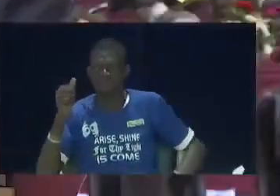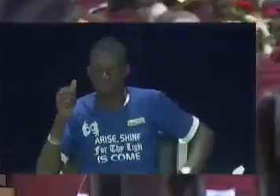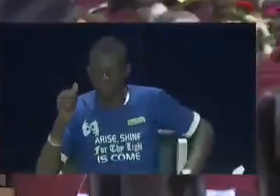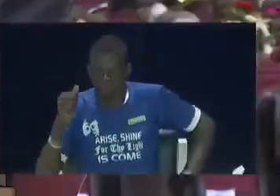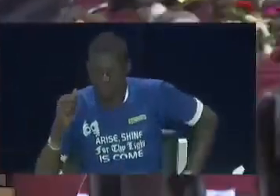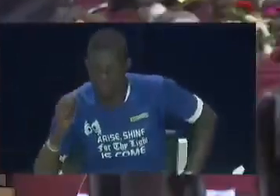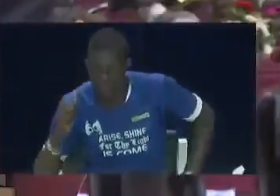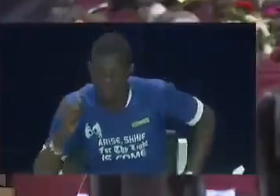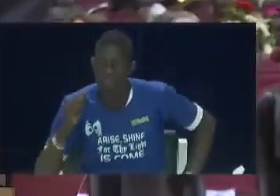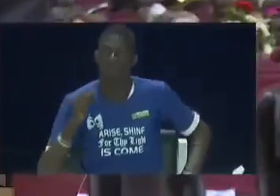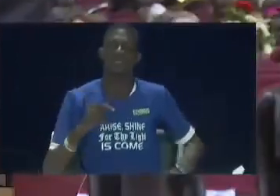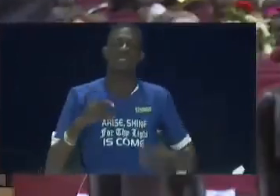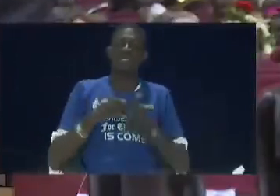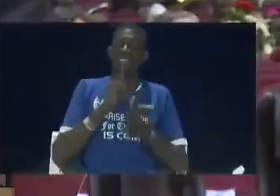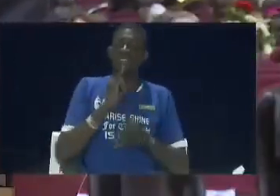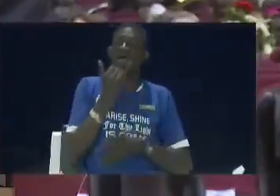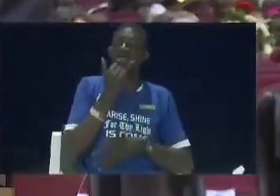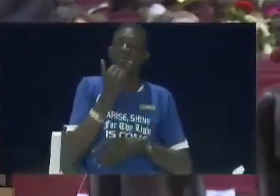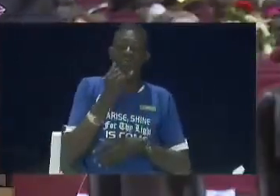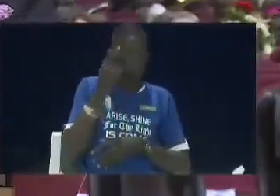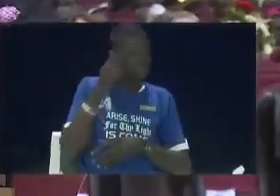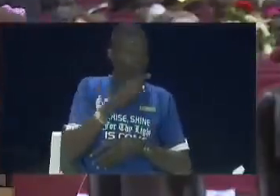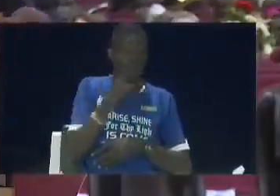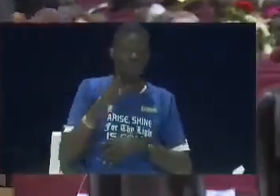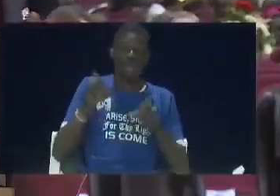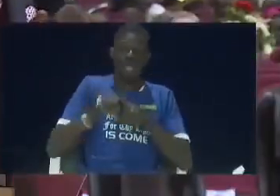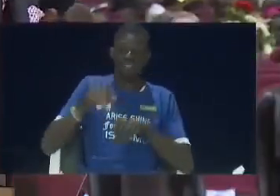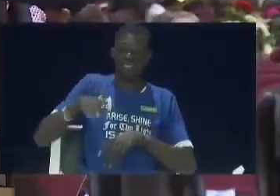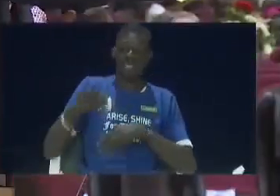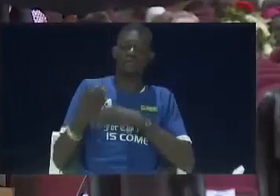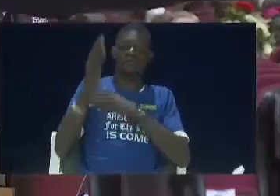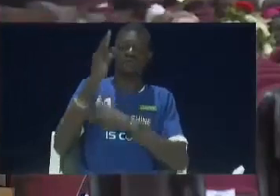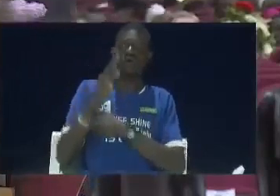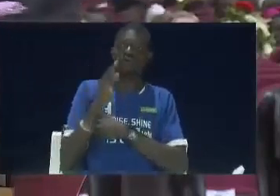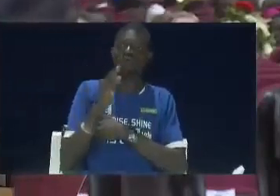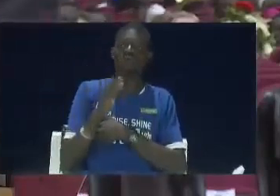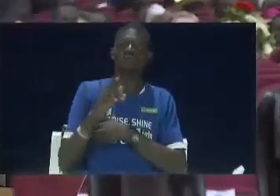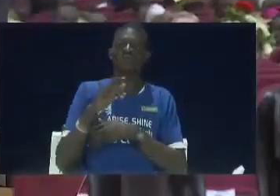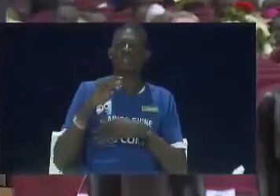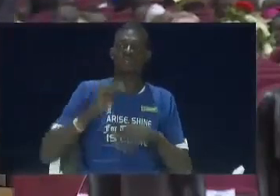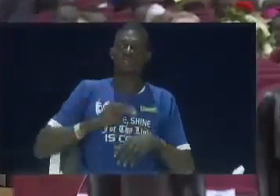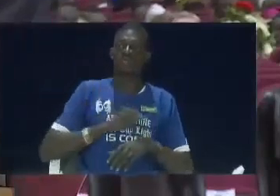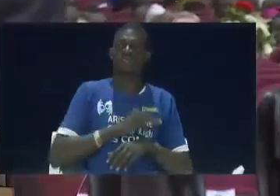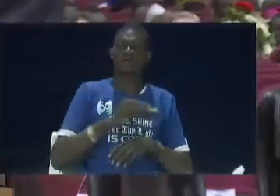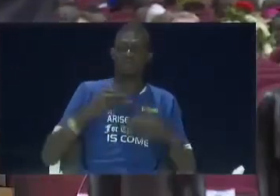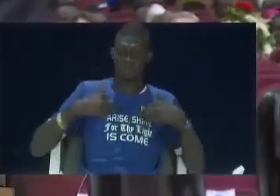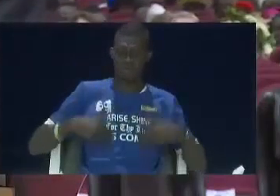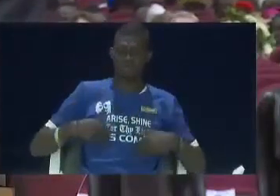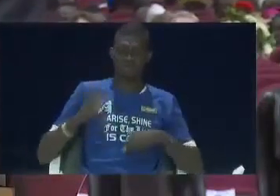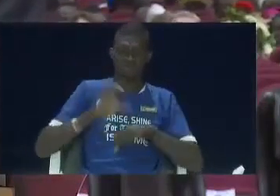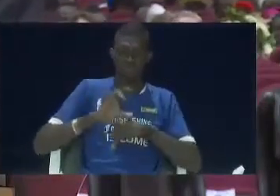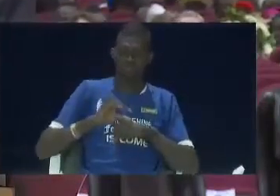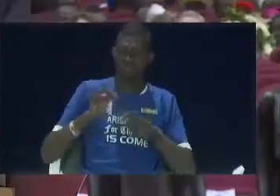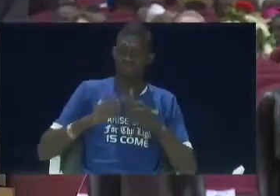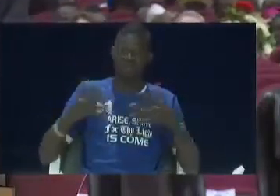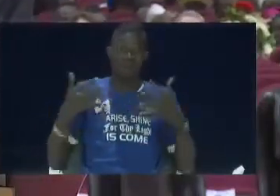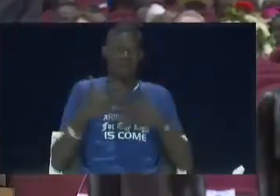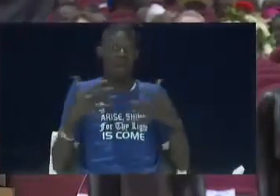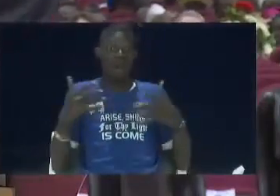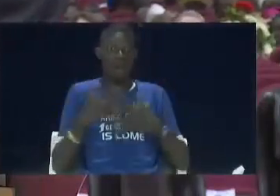It's an abomination for you as a child of God, a member of the body of Christ, to be afraid of the